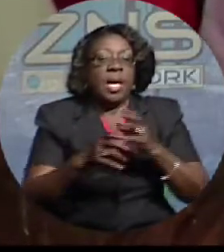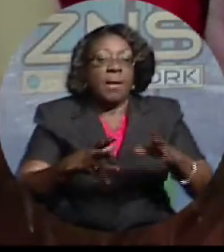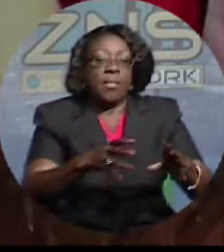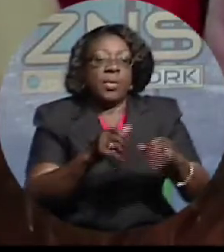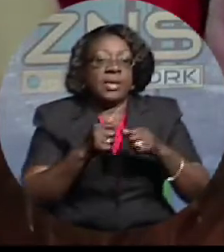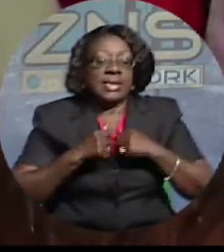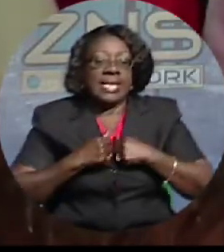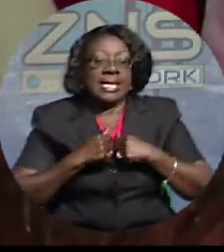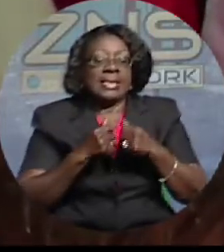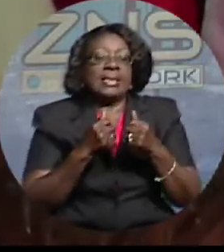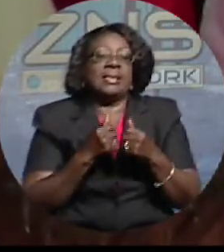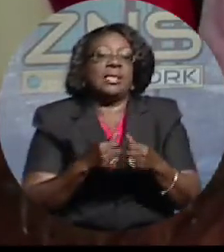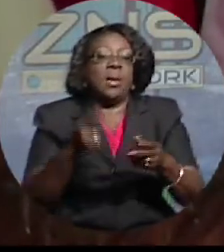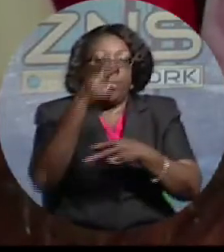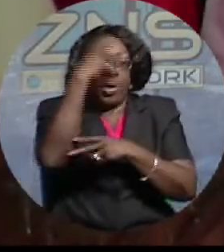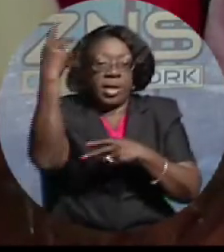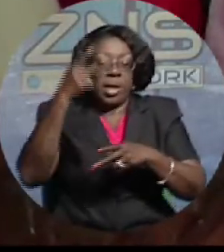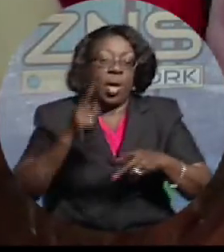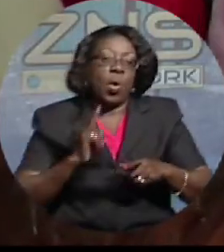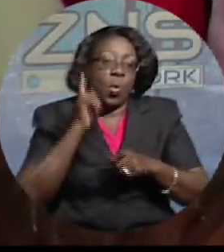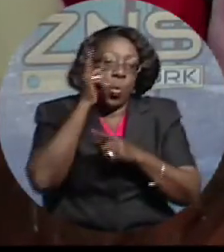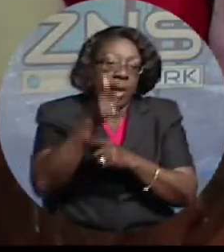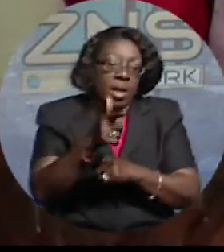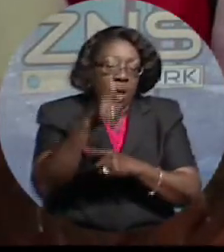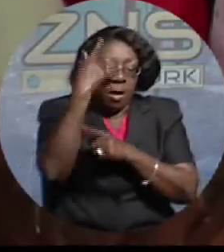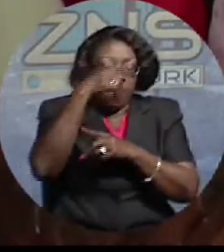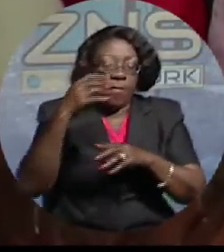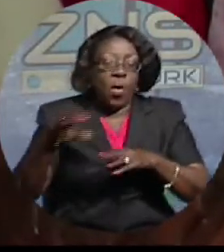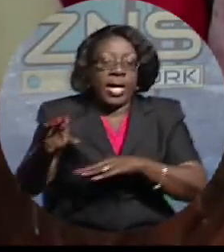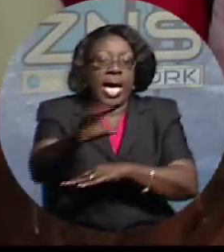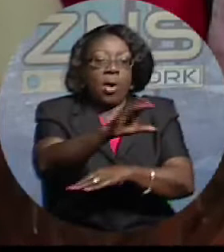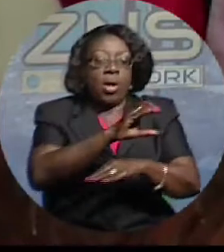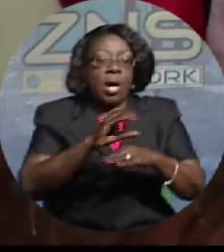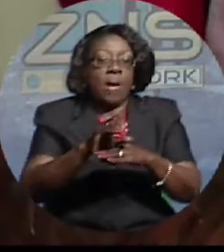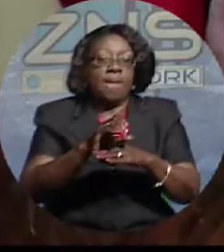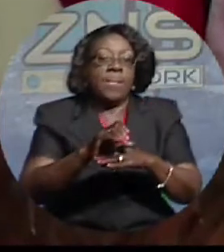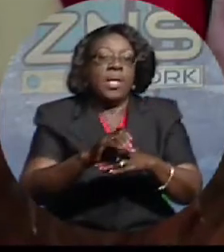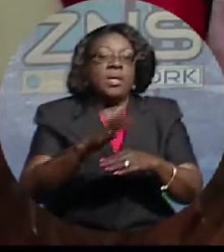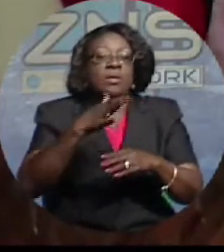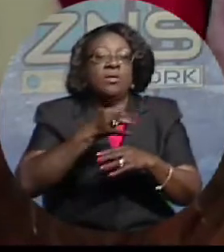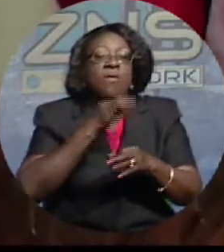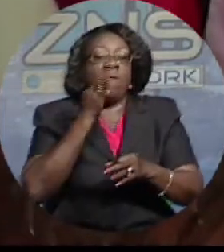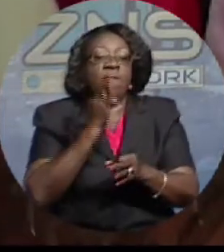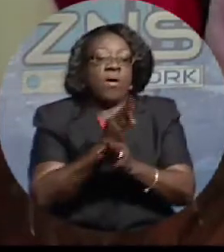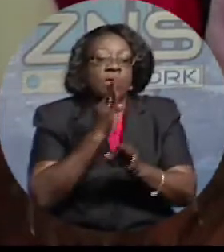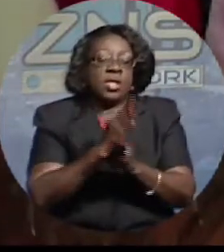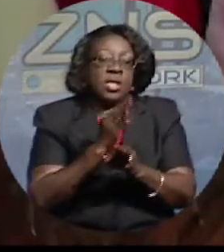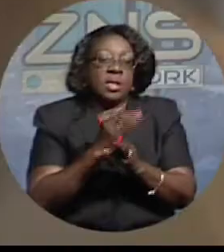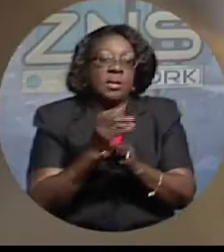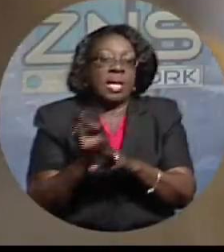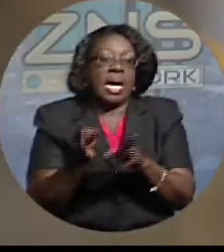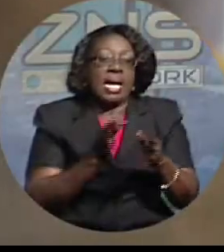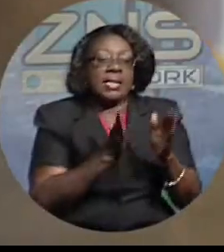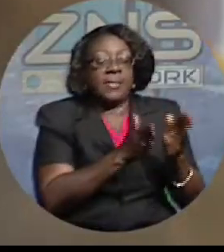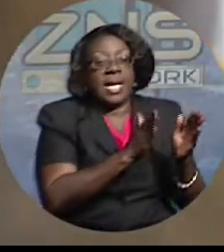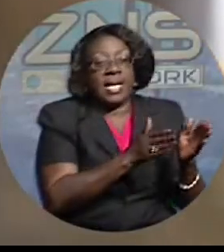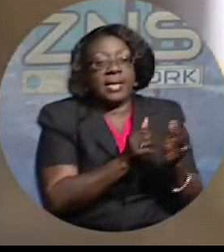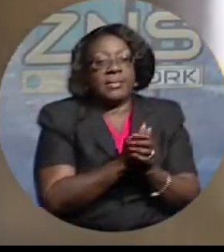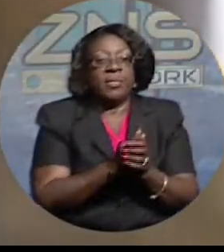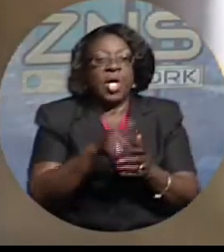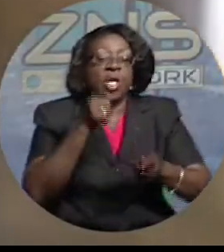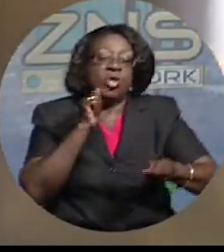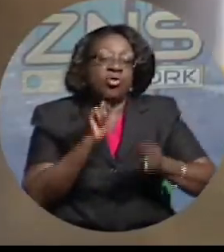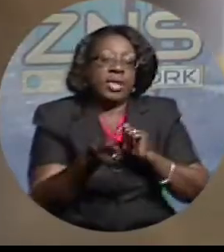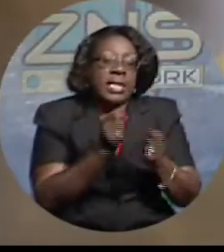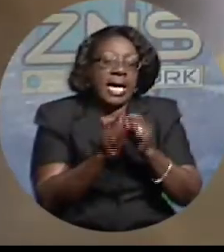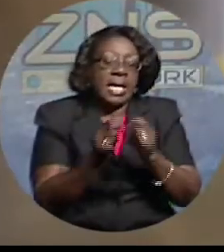possess the requisite political will for CARICOM's optimal functioning as structured. Trinidad and Tobago